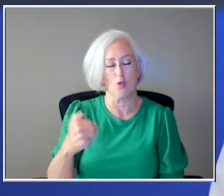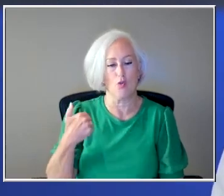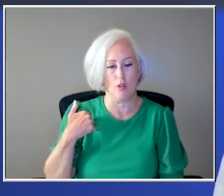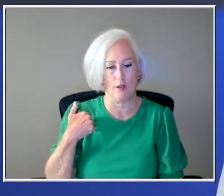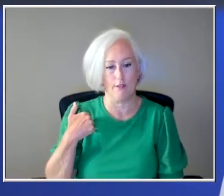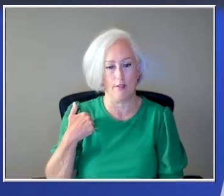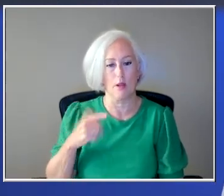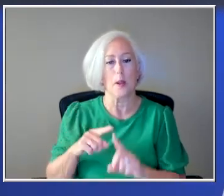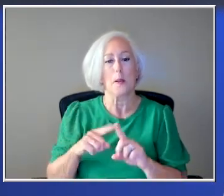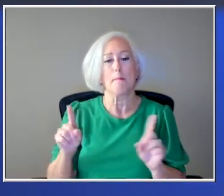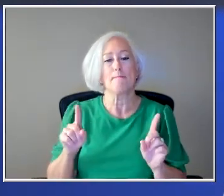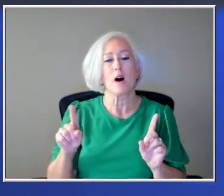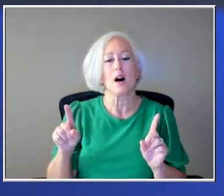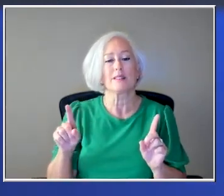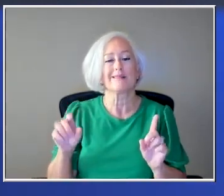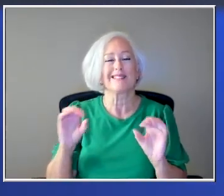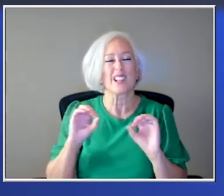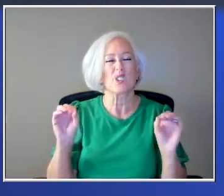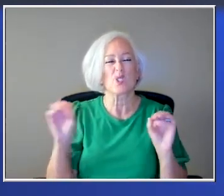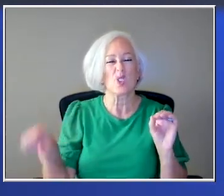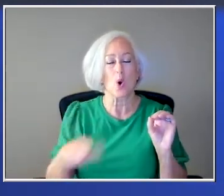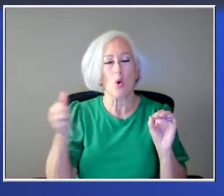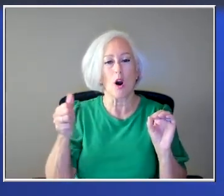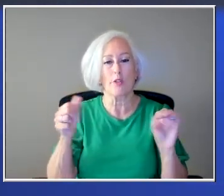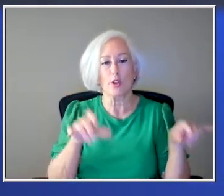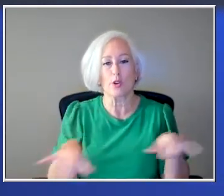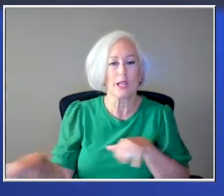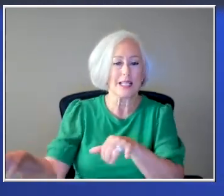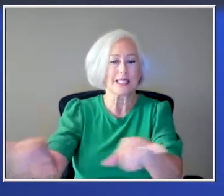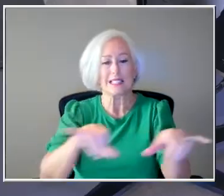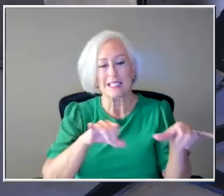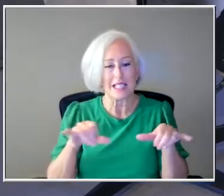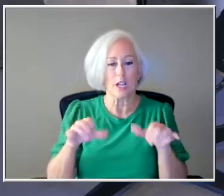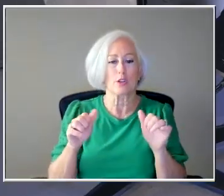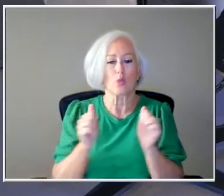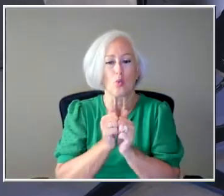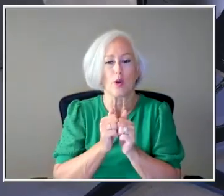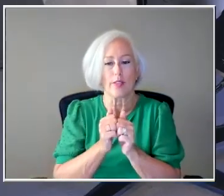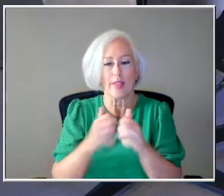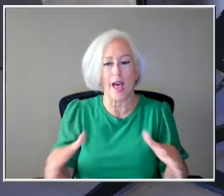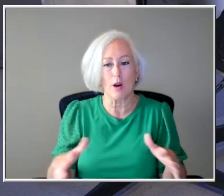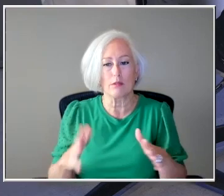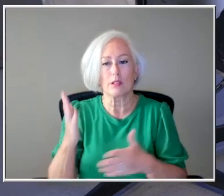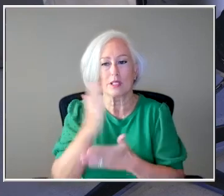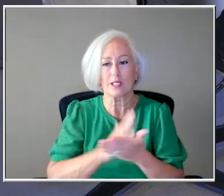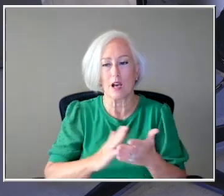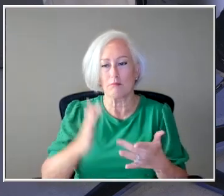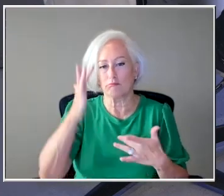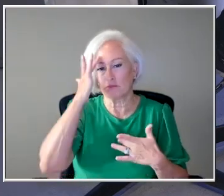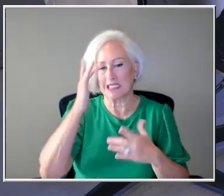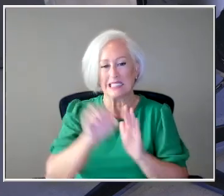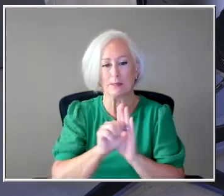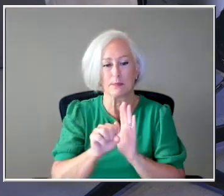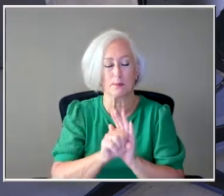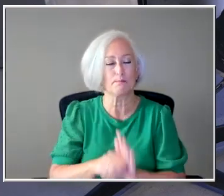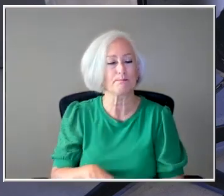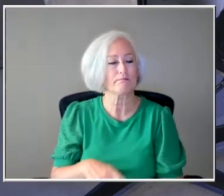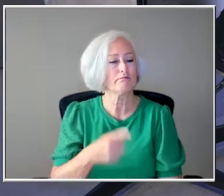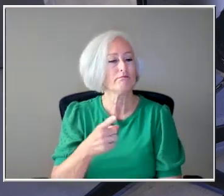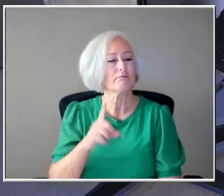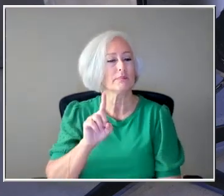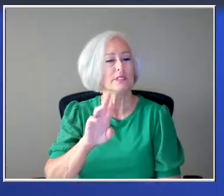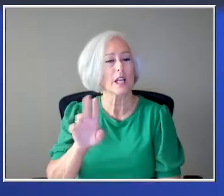other standard testing that we do without some indication. Dr. Lauer, I'm going to stay with you. What's the big takeaway today?